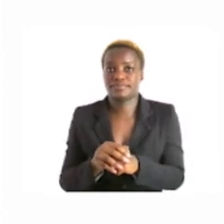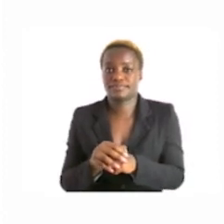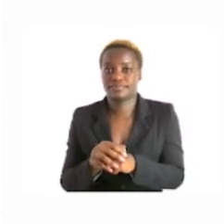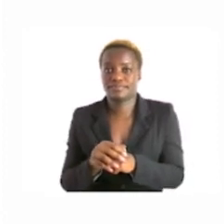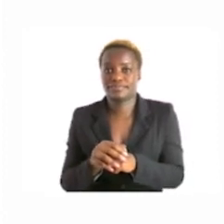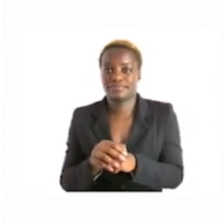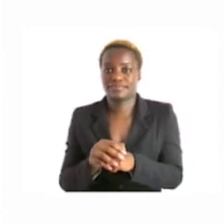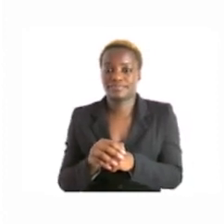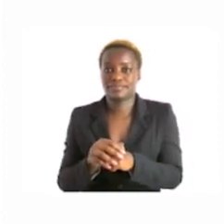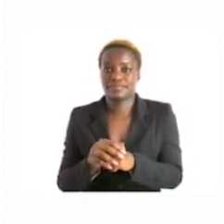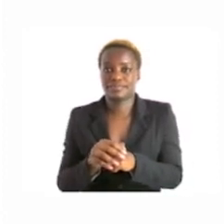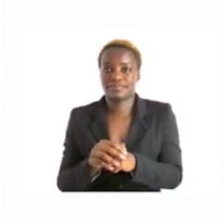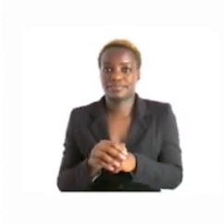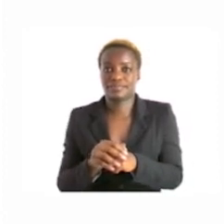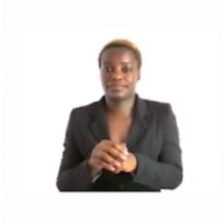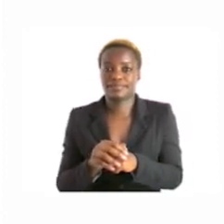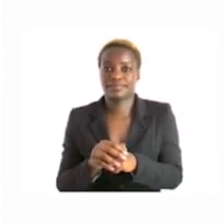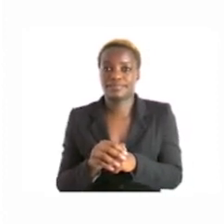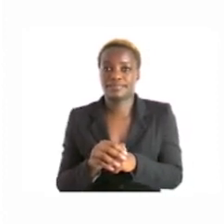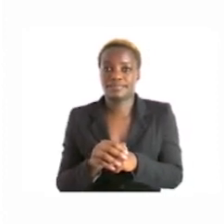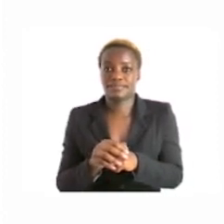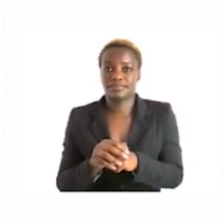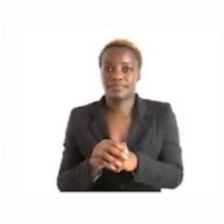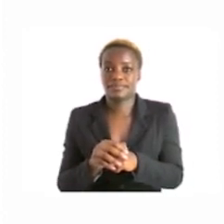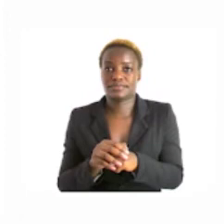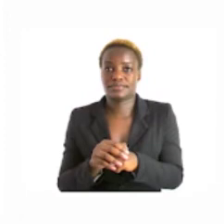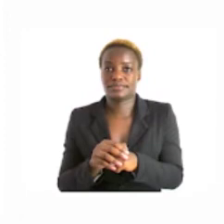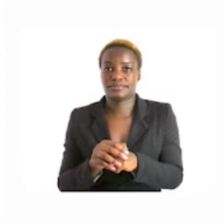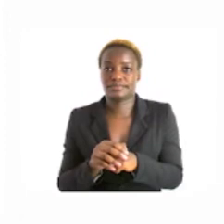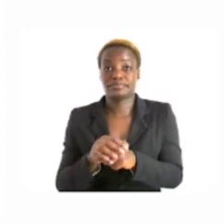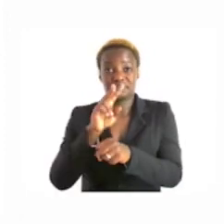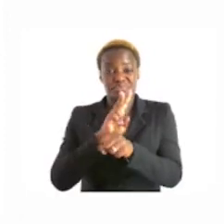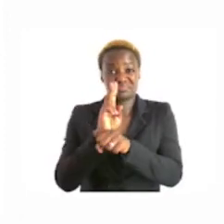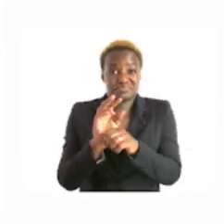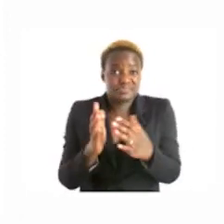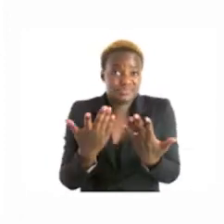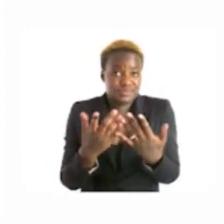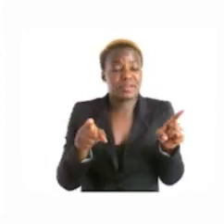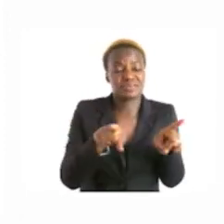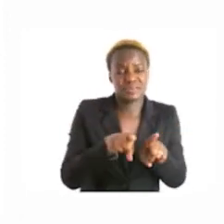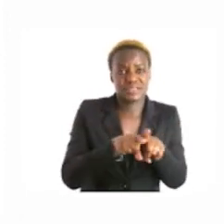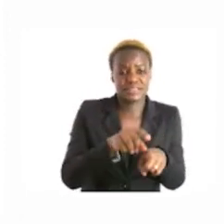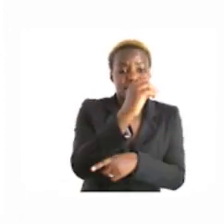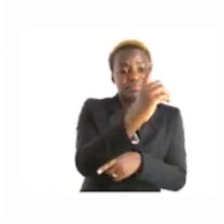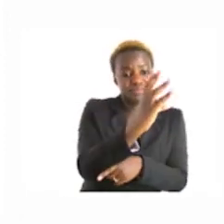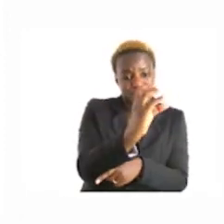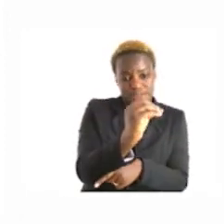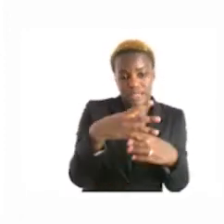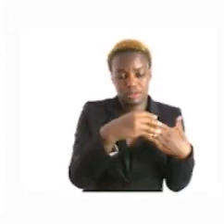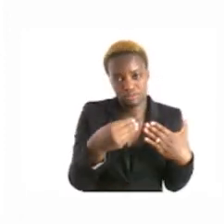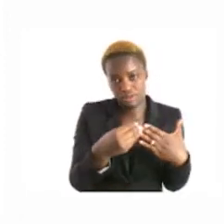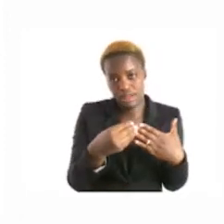amount, the total amount of the money that you have. How about the second one? Second one says $10 plus